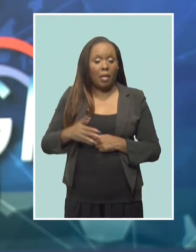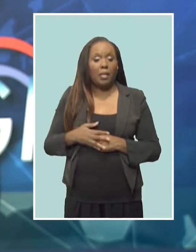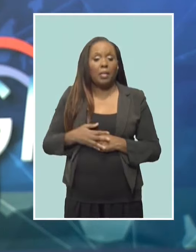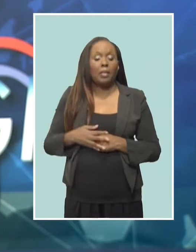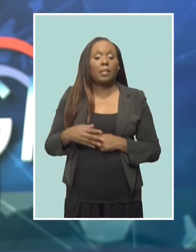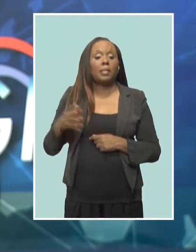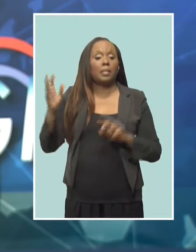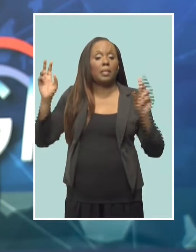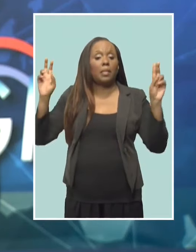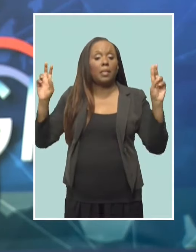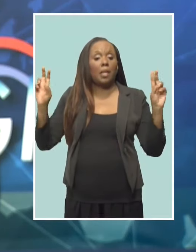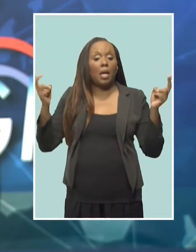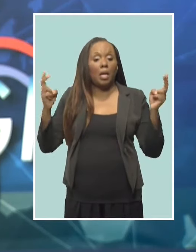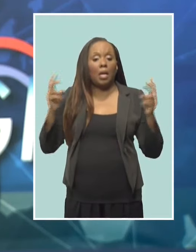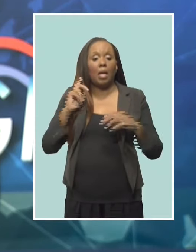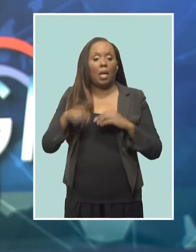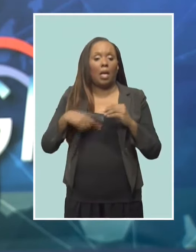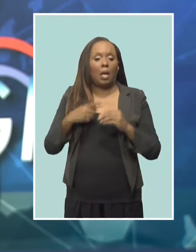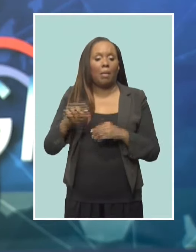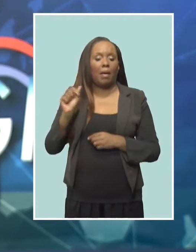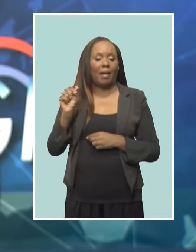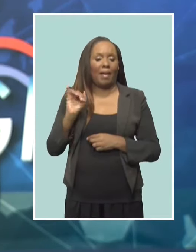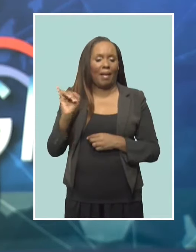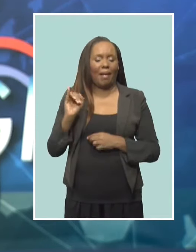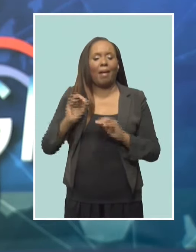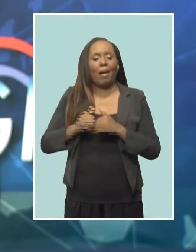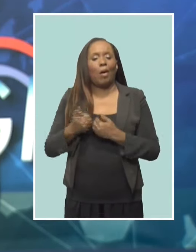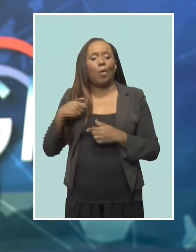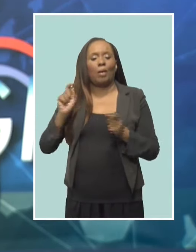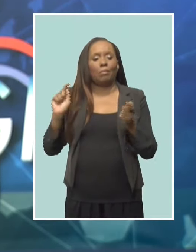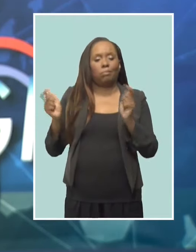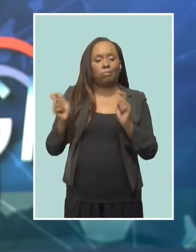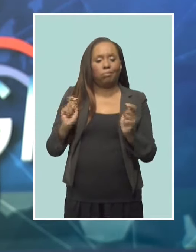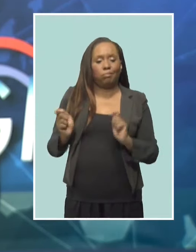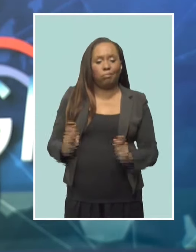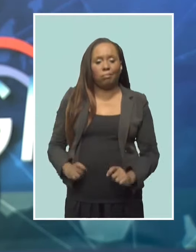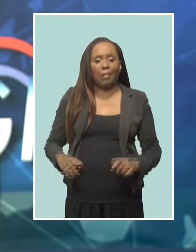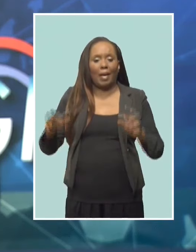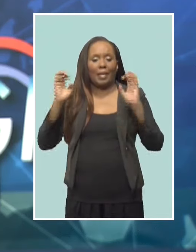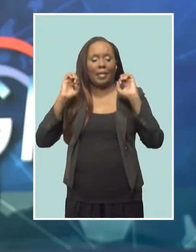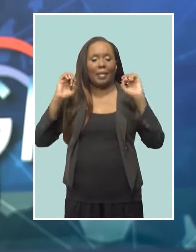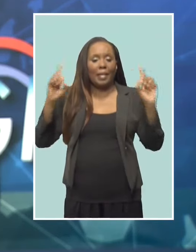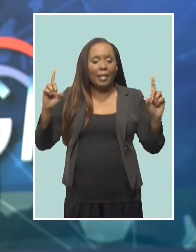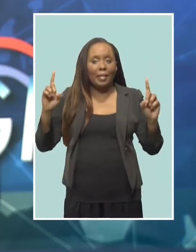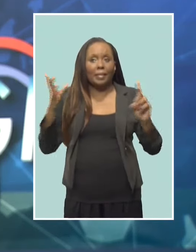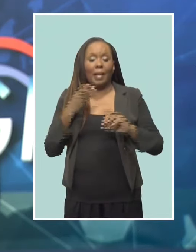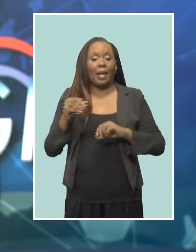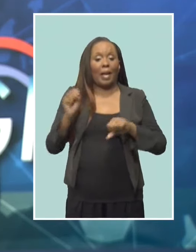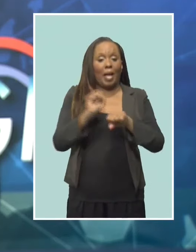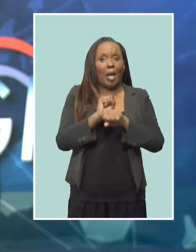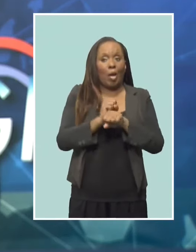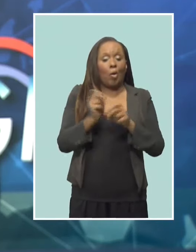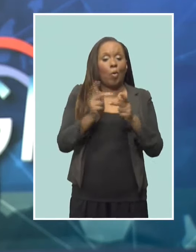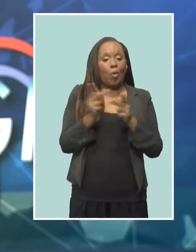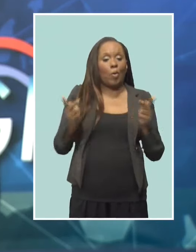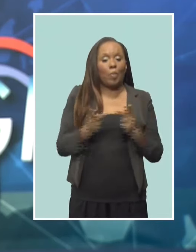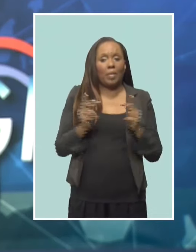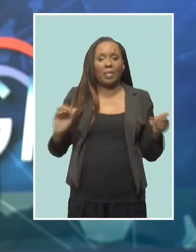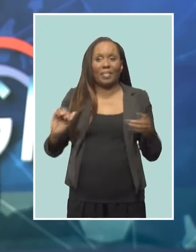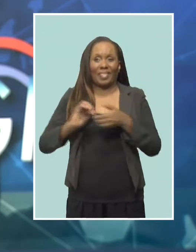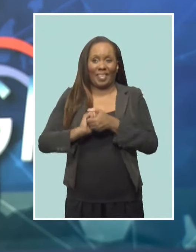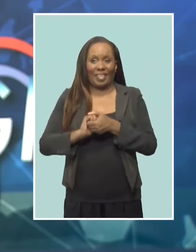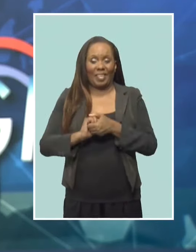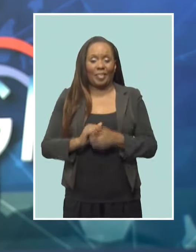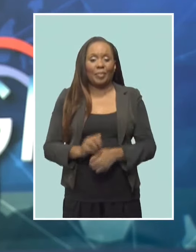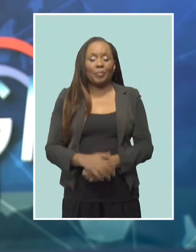Gay and Terry Scantlebury. The 16th in the series, the topic was Generative AI, Redefining Education and